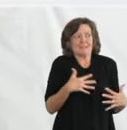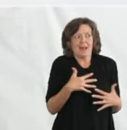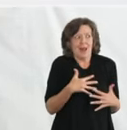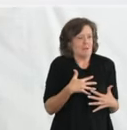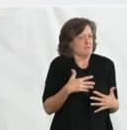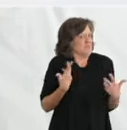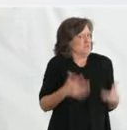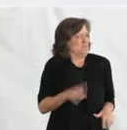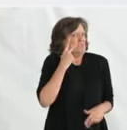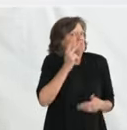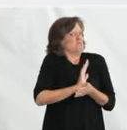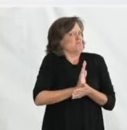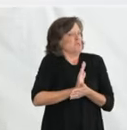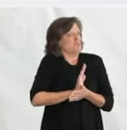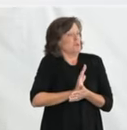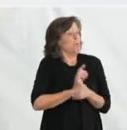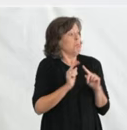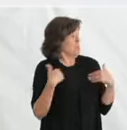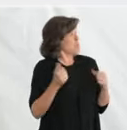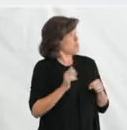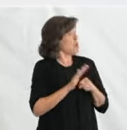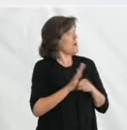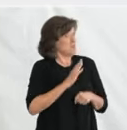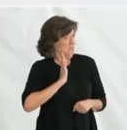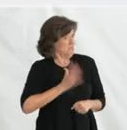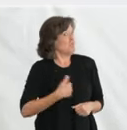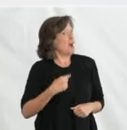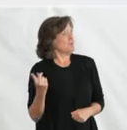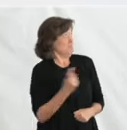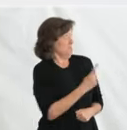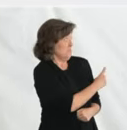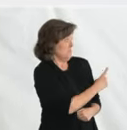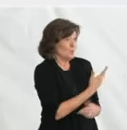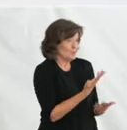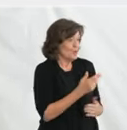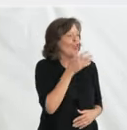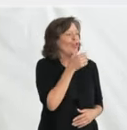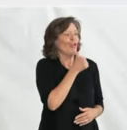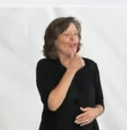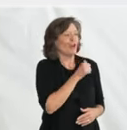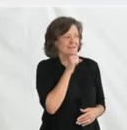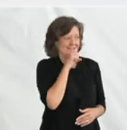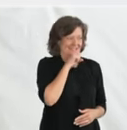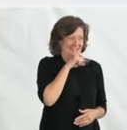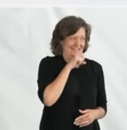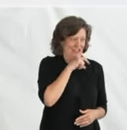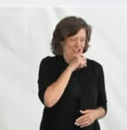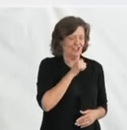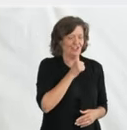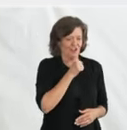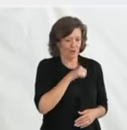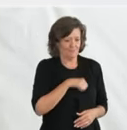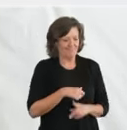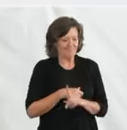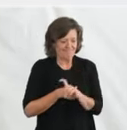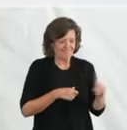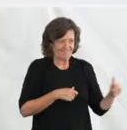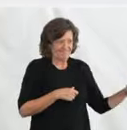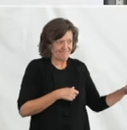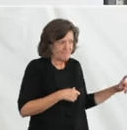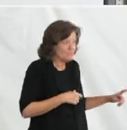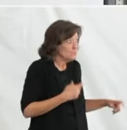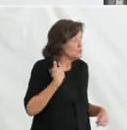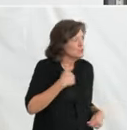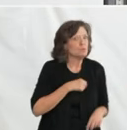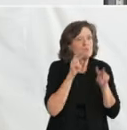sit behind the lockers was Alicia Snitch. The rest of us were out there, and pretty soon the blob's as big as a beach ball,